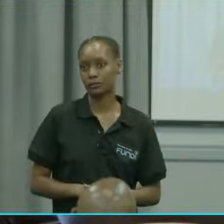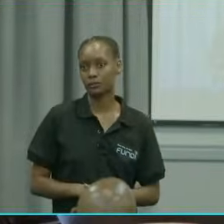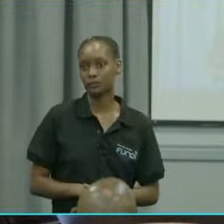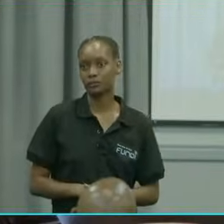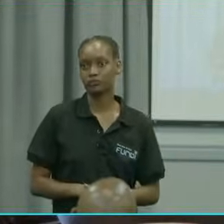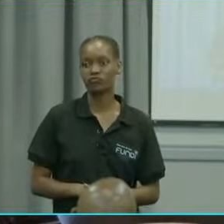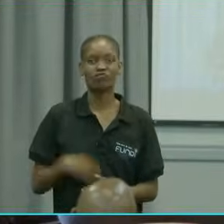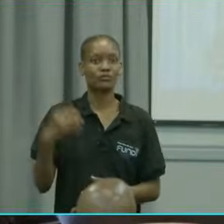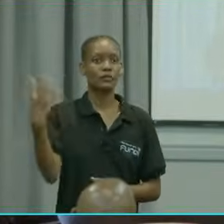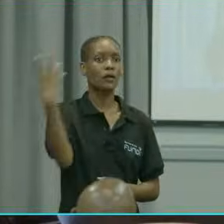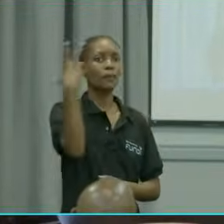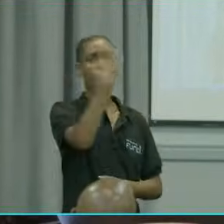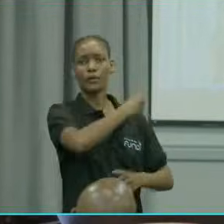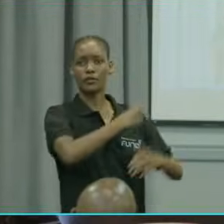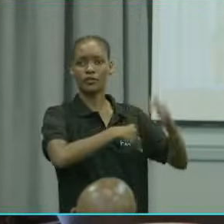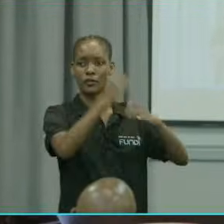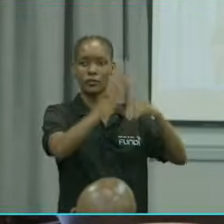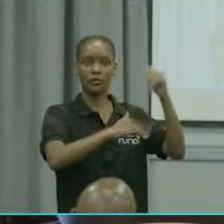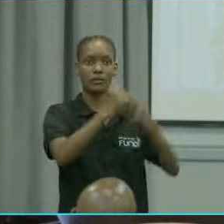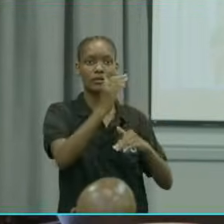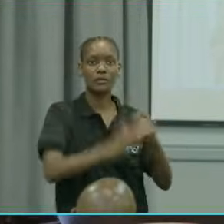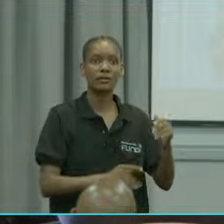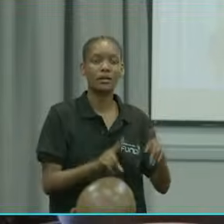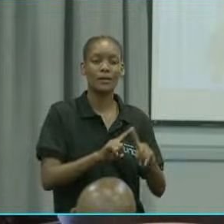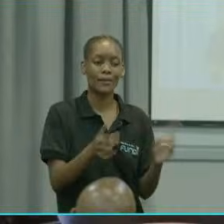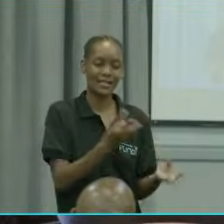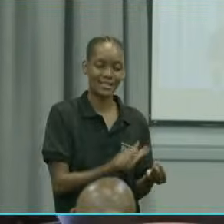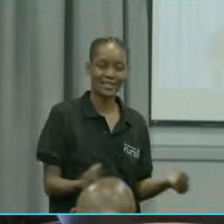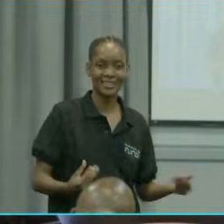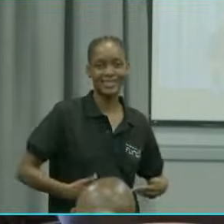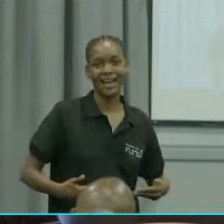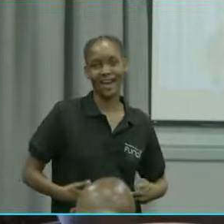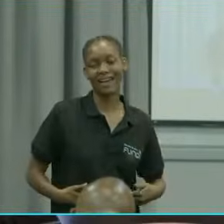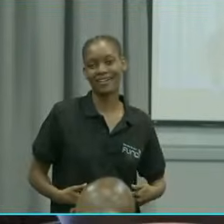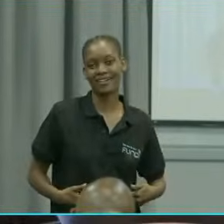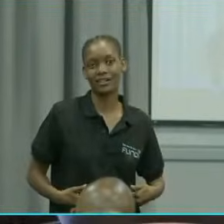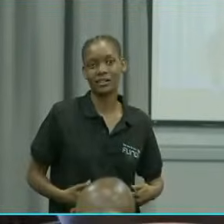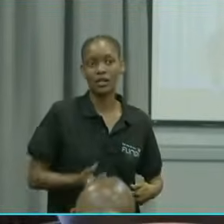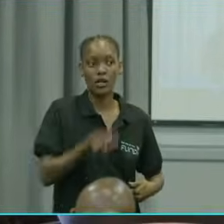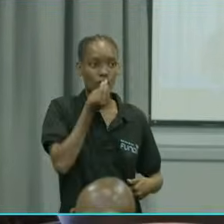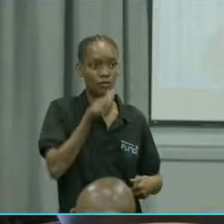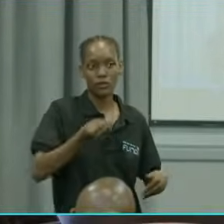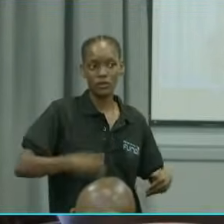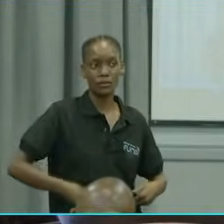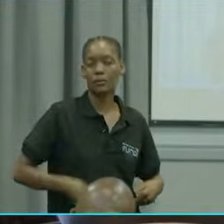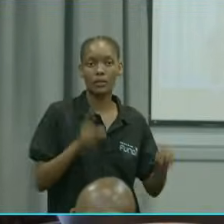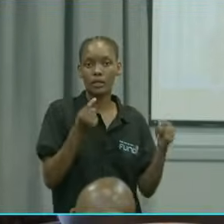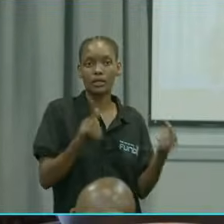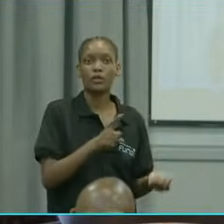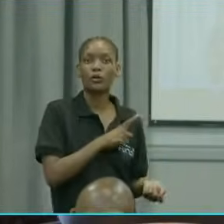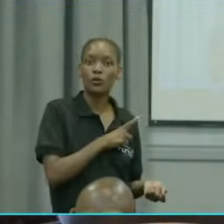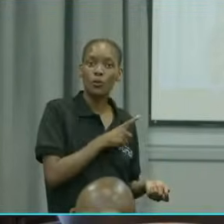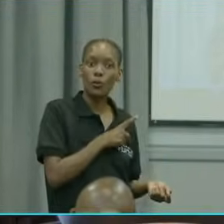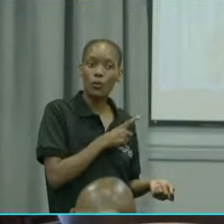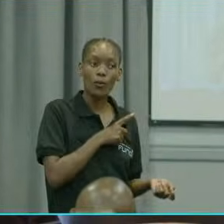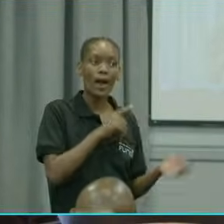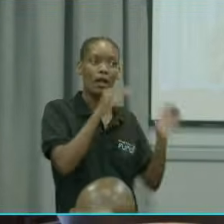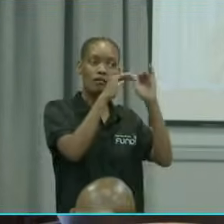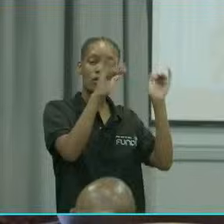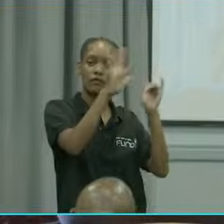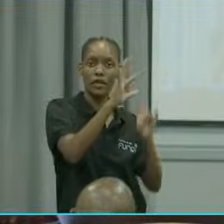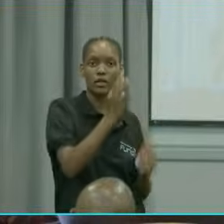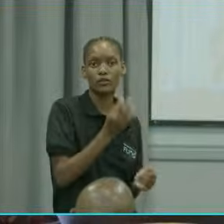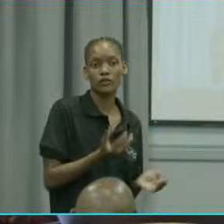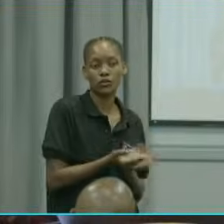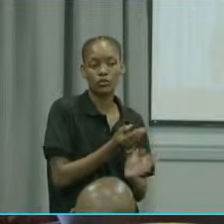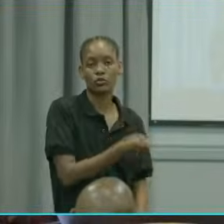Beautiful building, the kids are hungry, and they can't get this food because it's a Q5 school. From a human rights